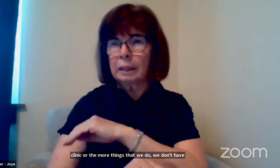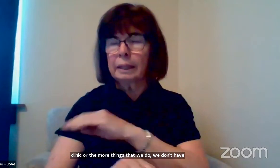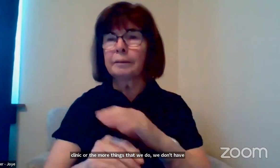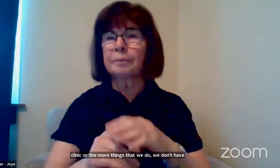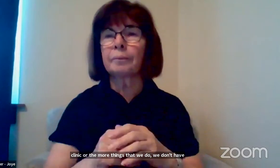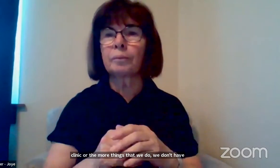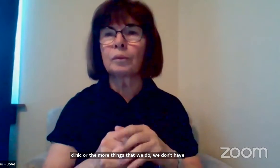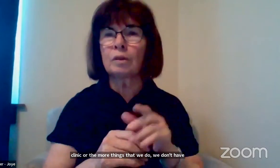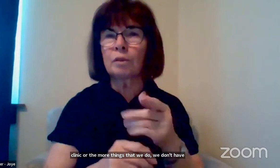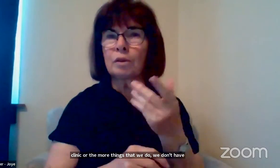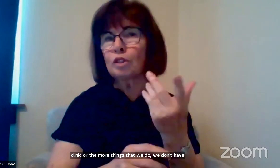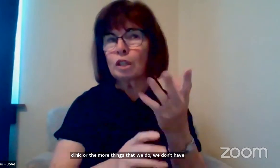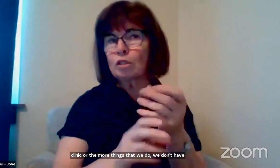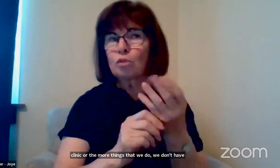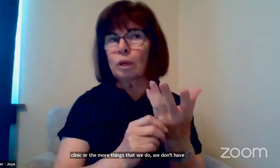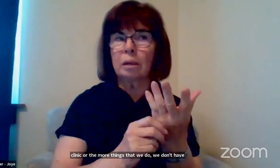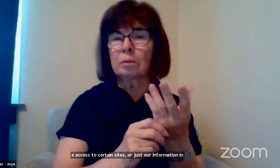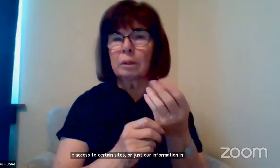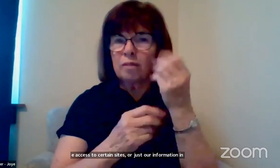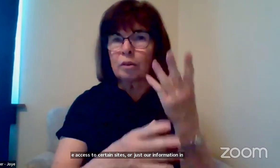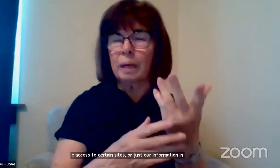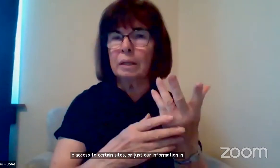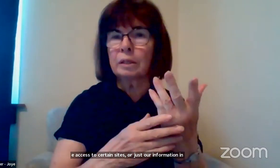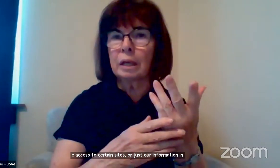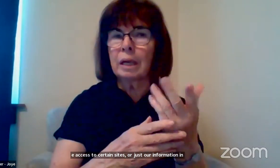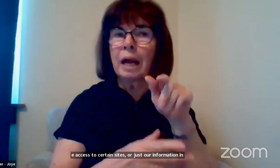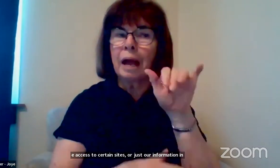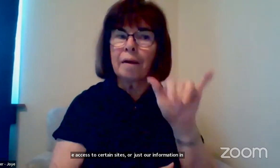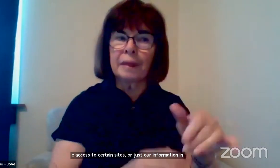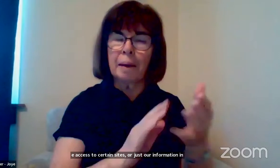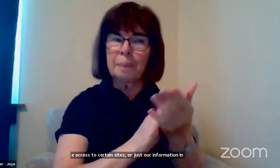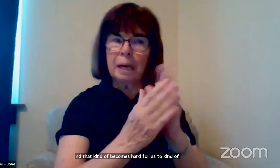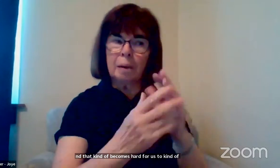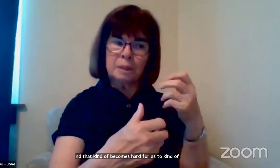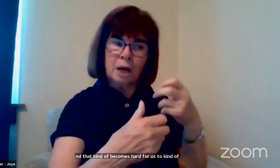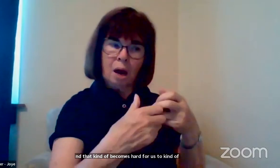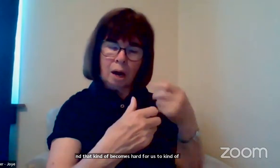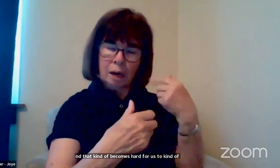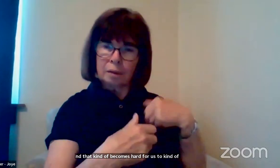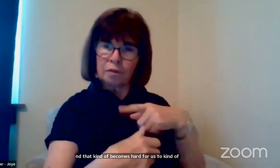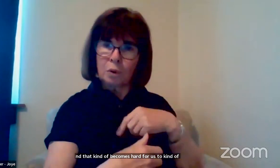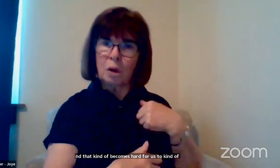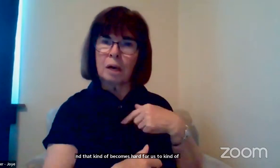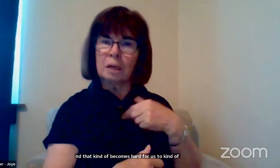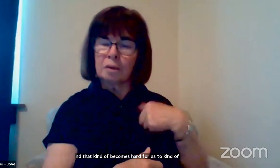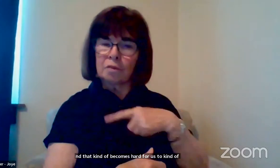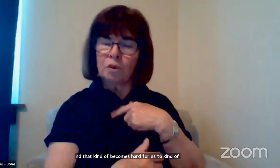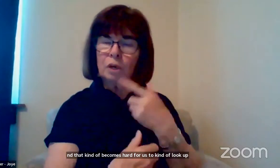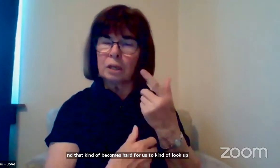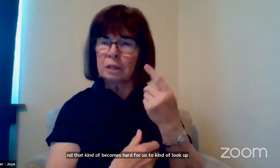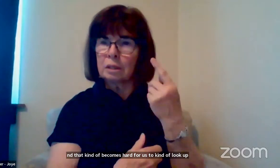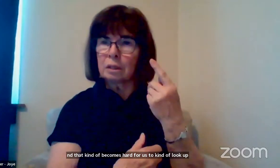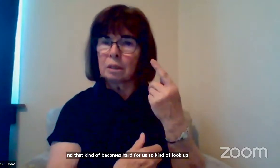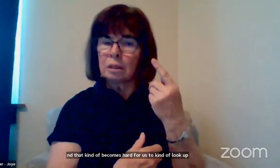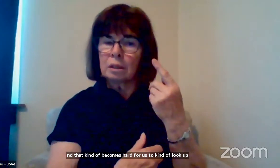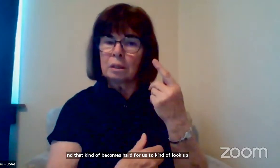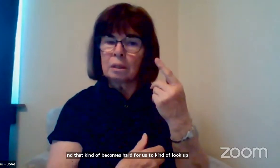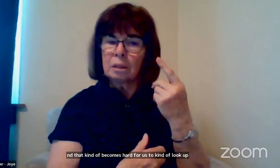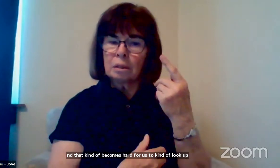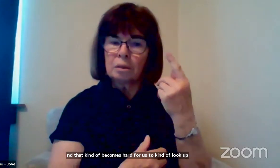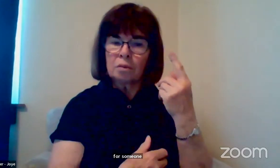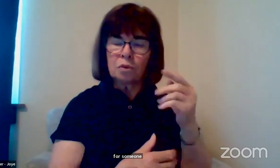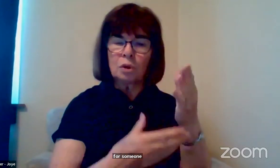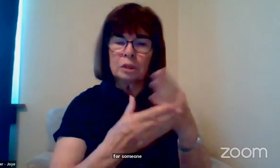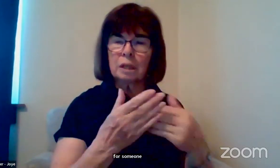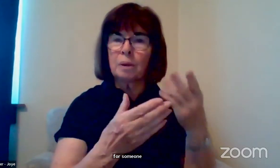certain information. And that kind of becomes hard for us to kind of look up for someone just having